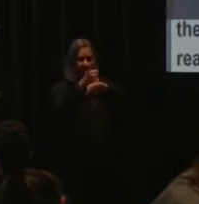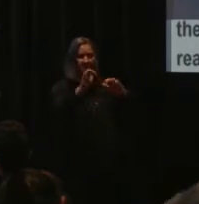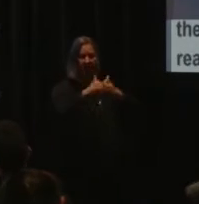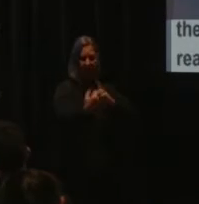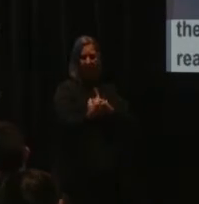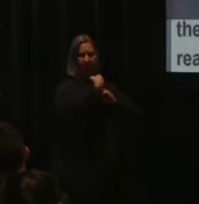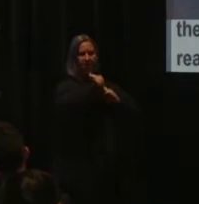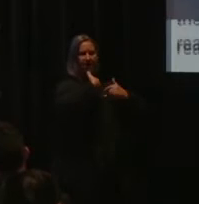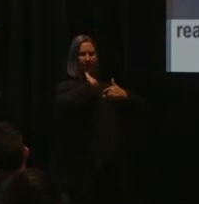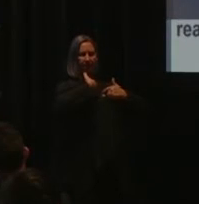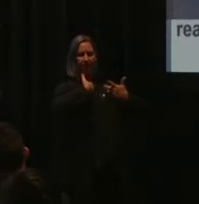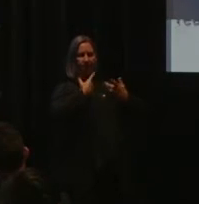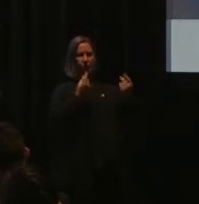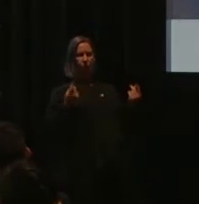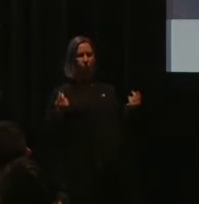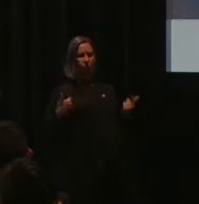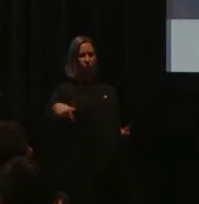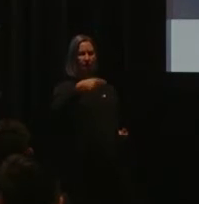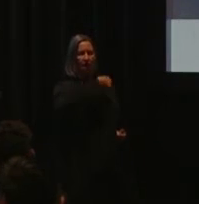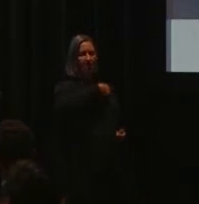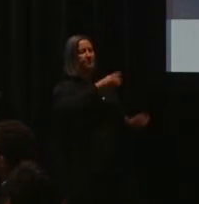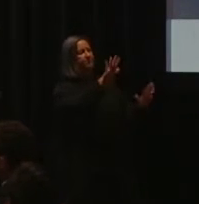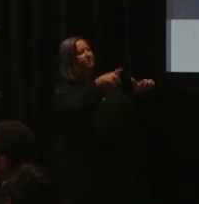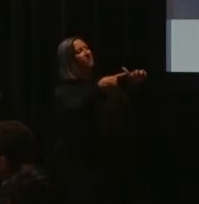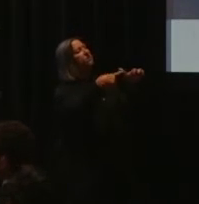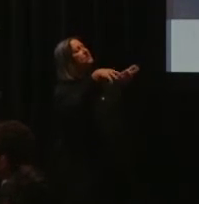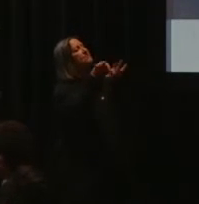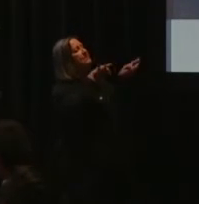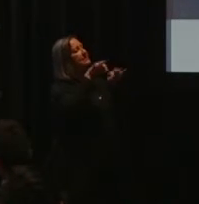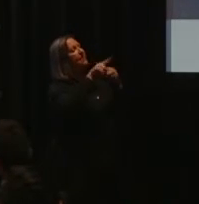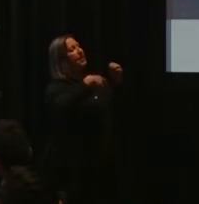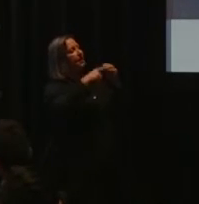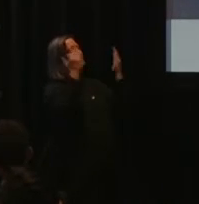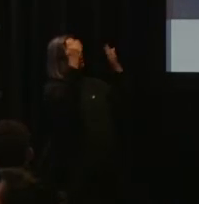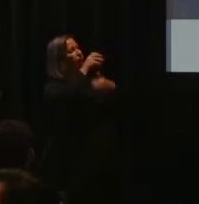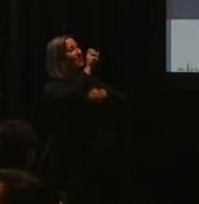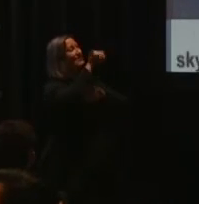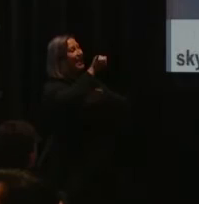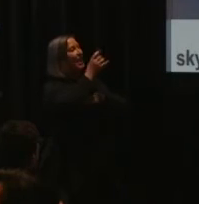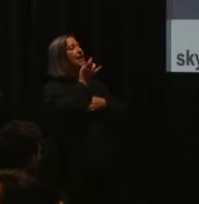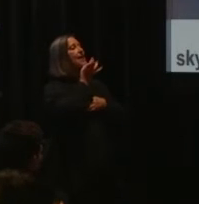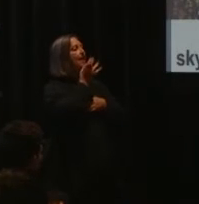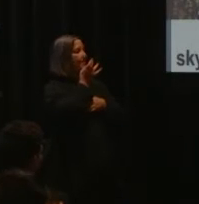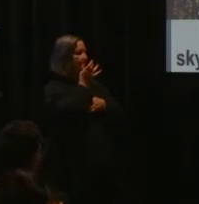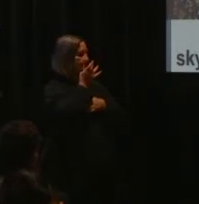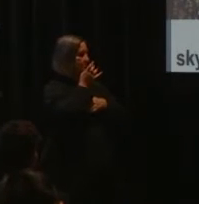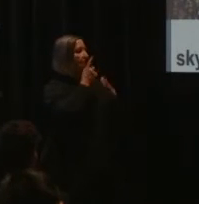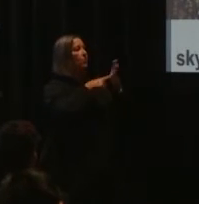What happens with that? Let's first look at some of the challenges that dark sky lighting will